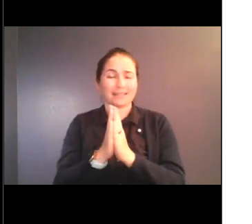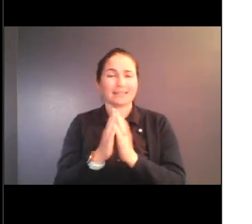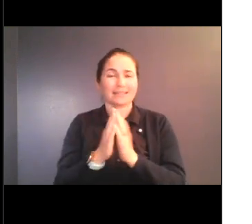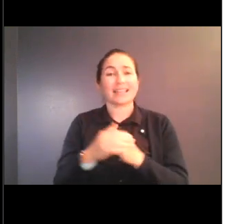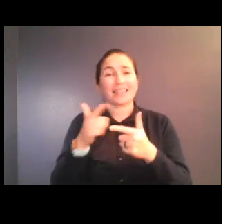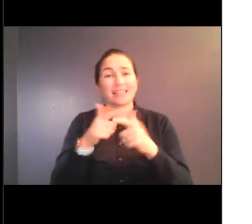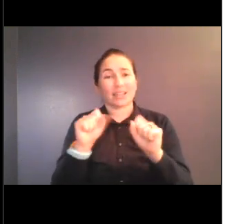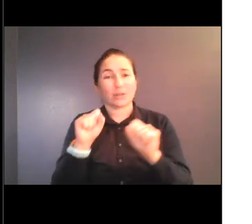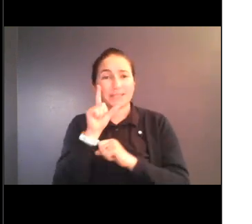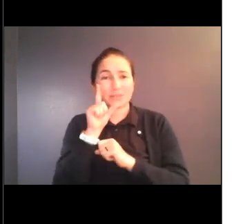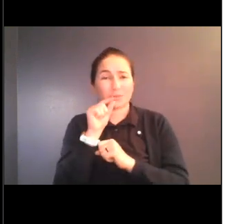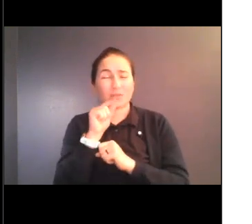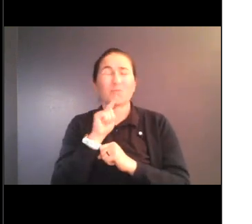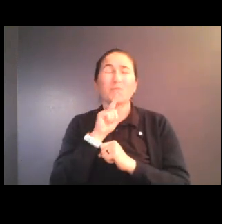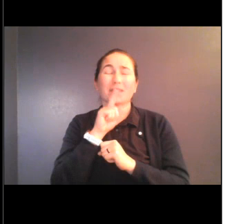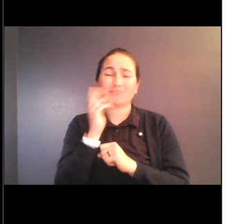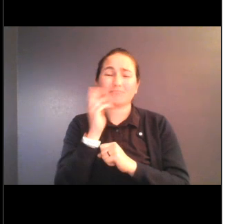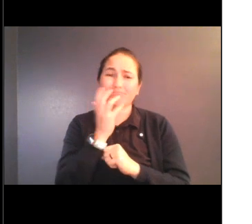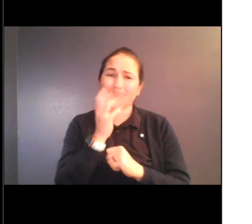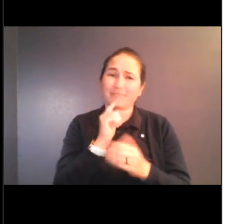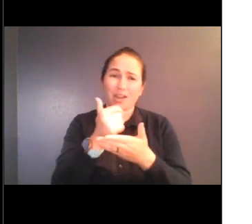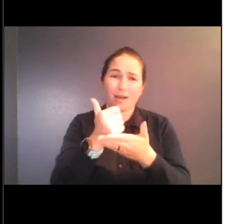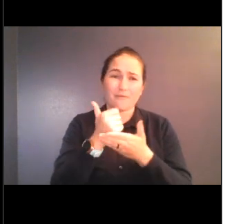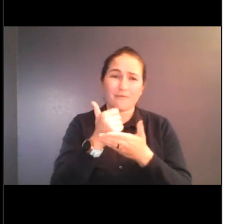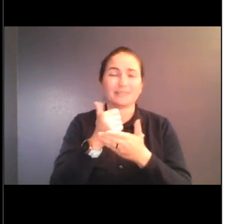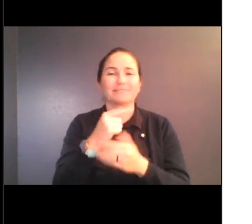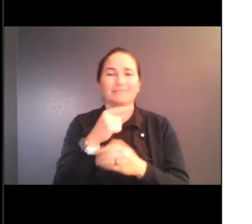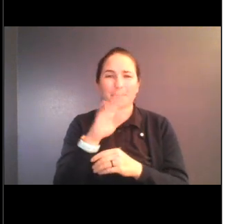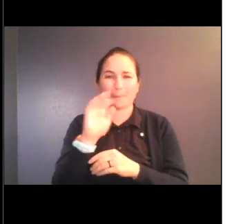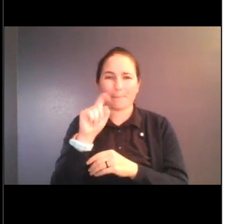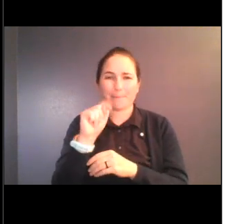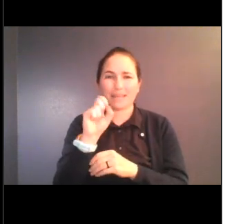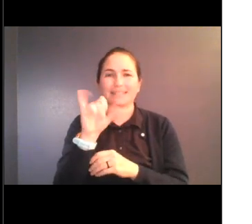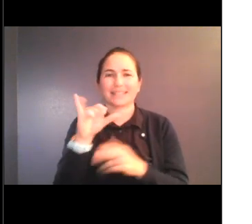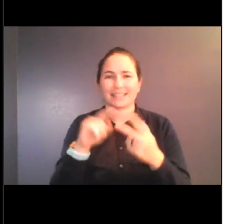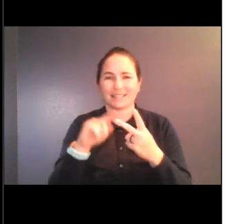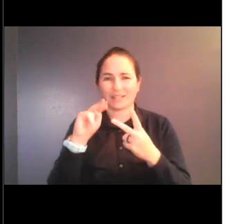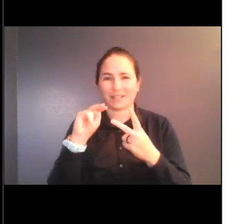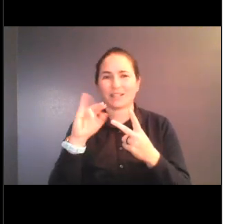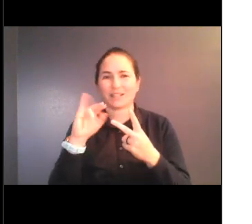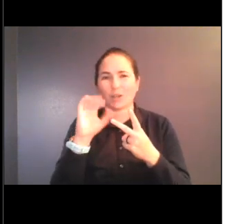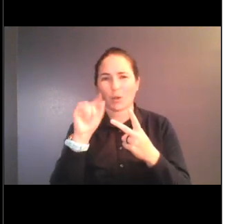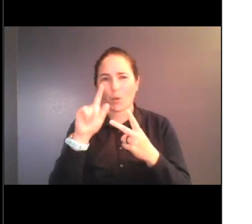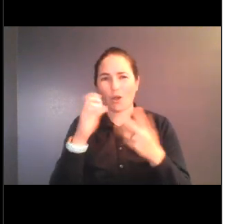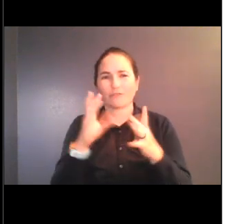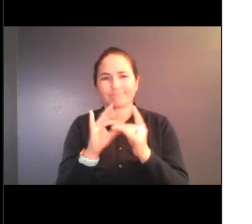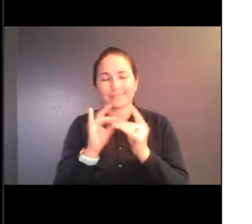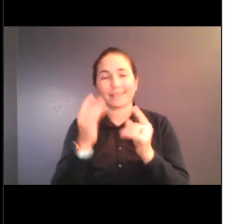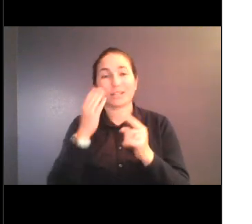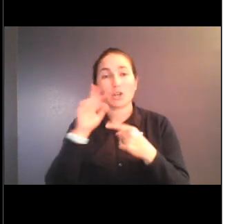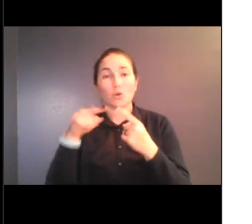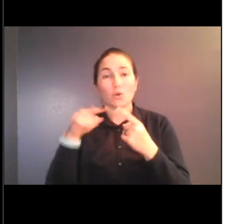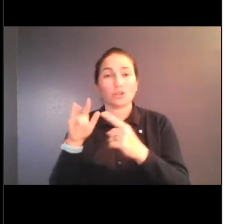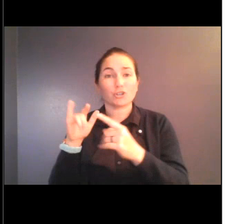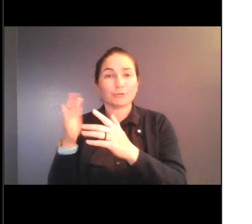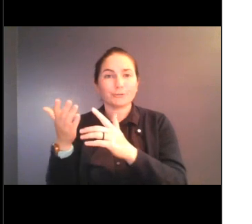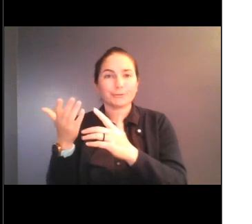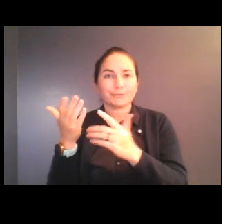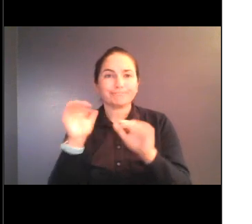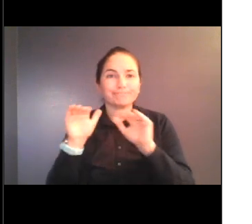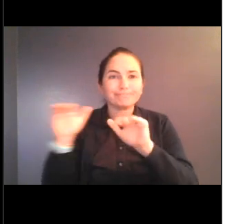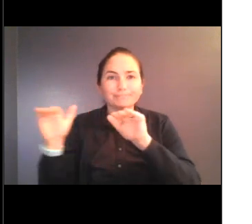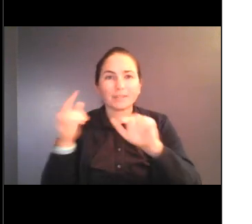been so helpful. Just like Betsy and Nicole were talking about, when you crowdsource things for your syllabus